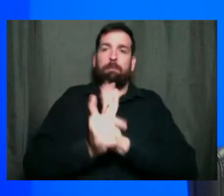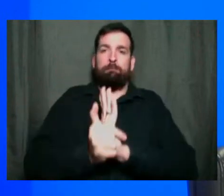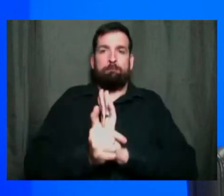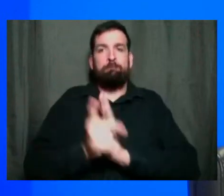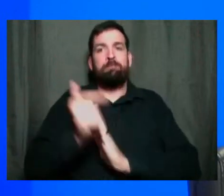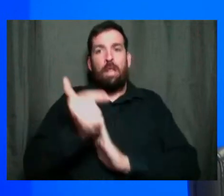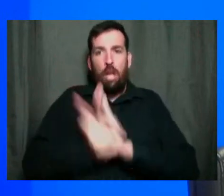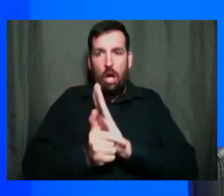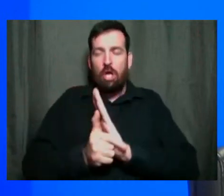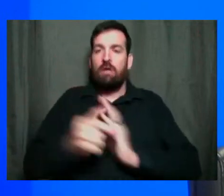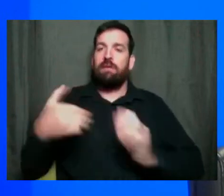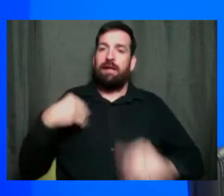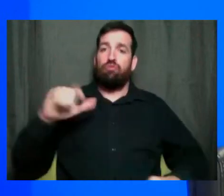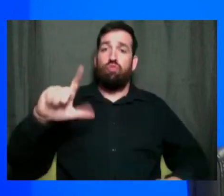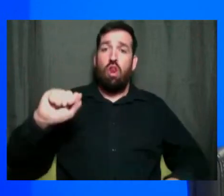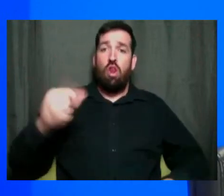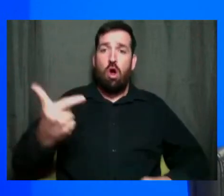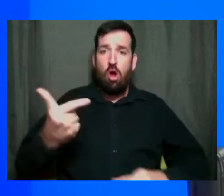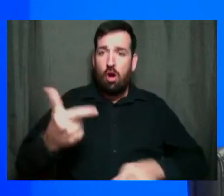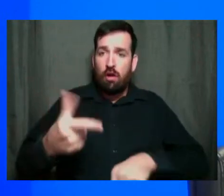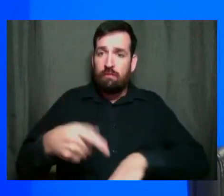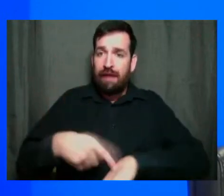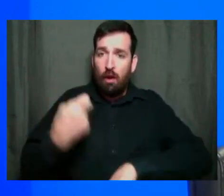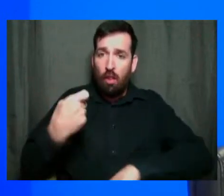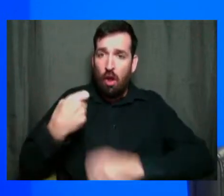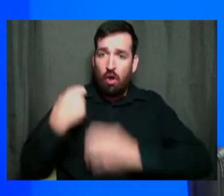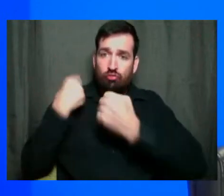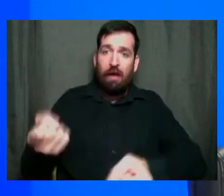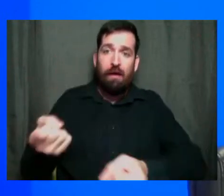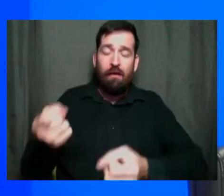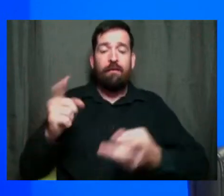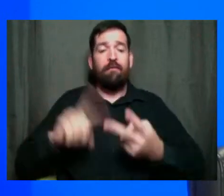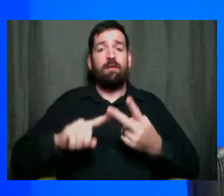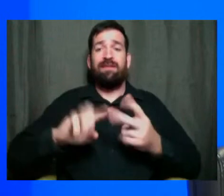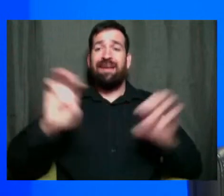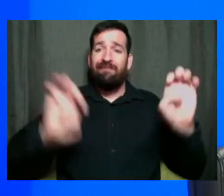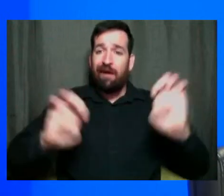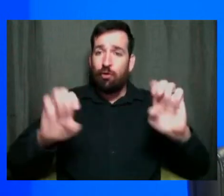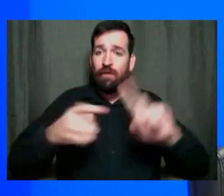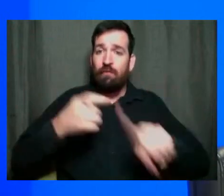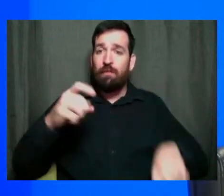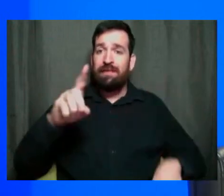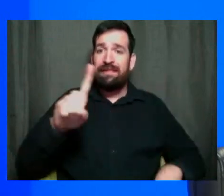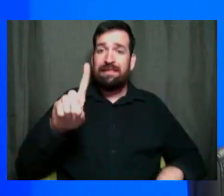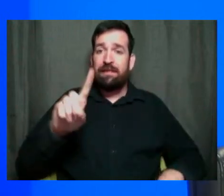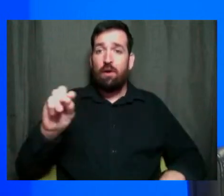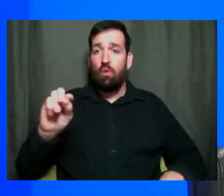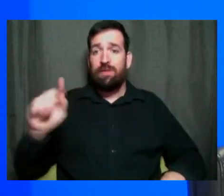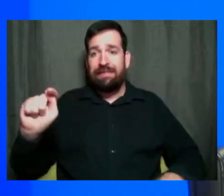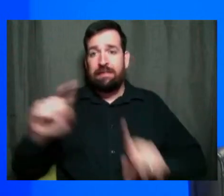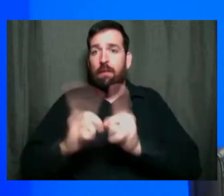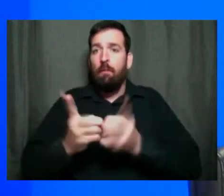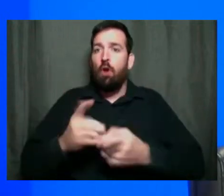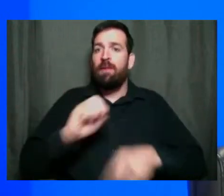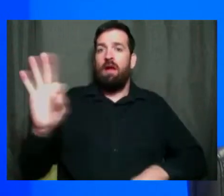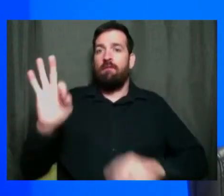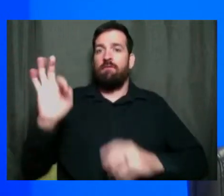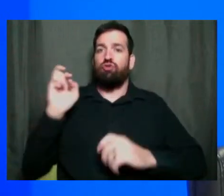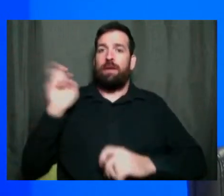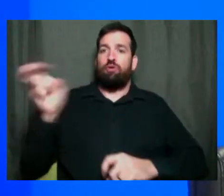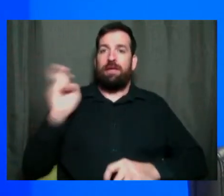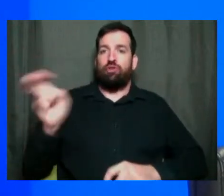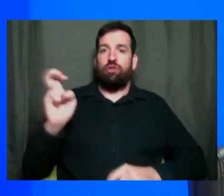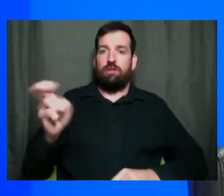while you're a driver. You'd have to be evaluated by the DOT, as we call it, Department of Transportation, certified individual.